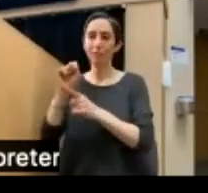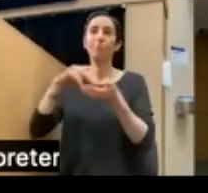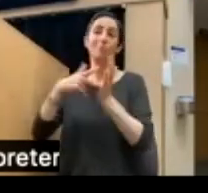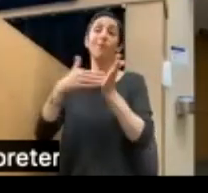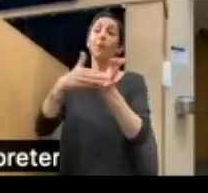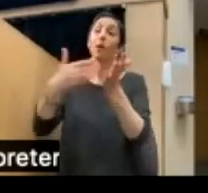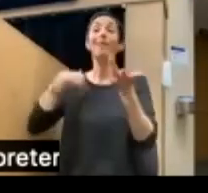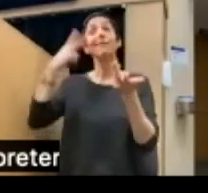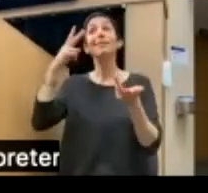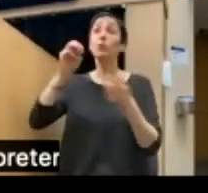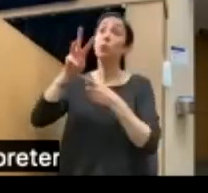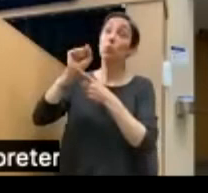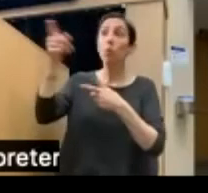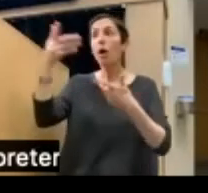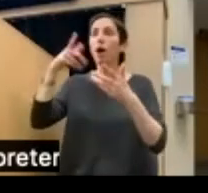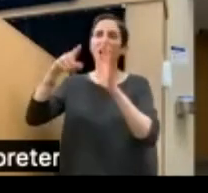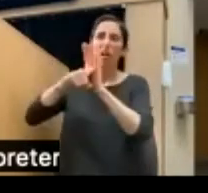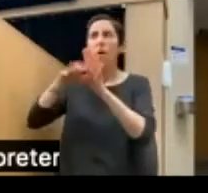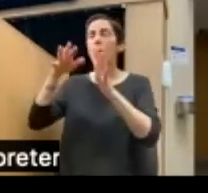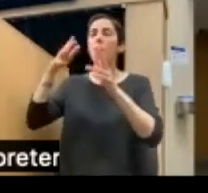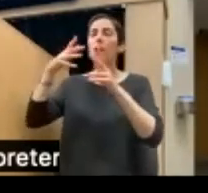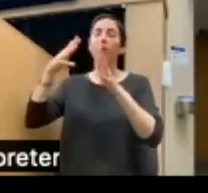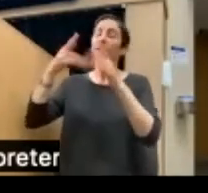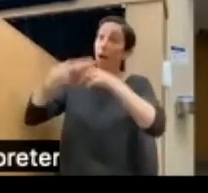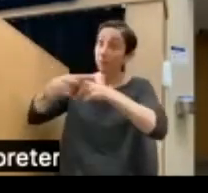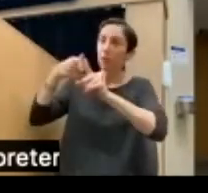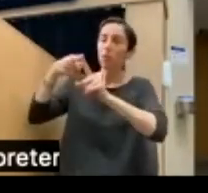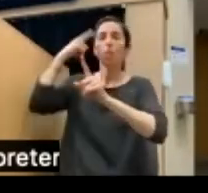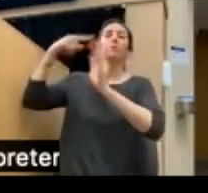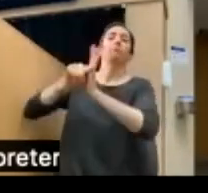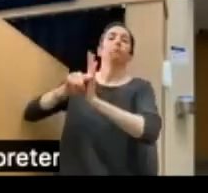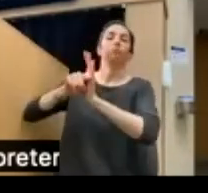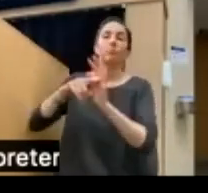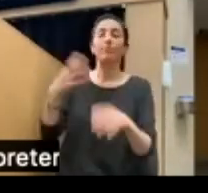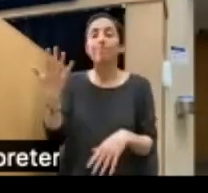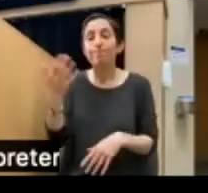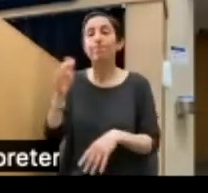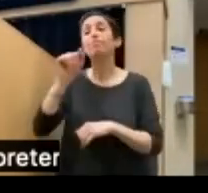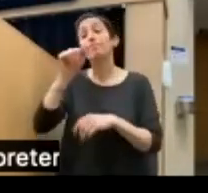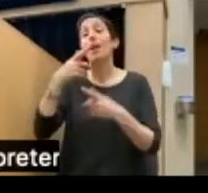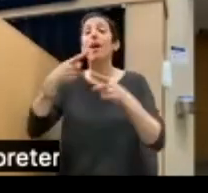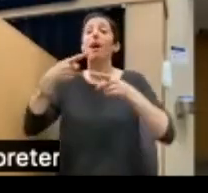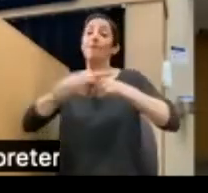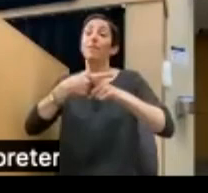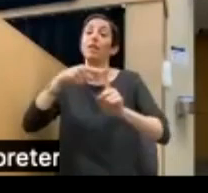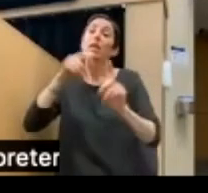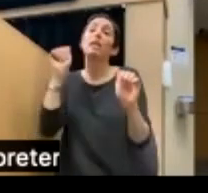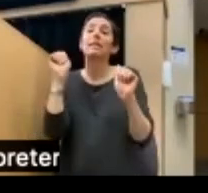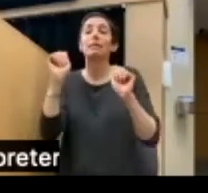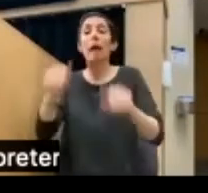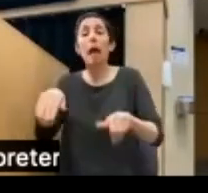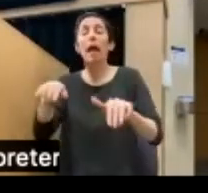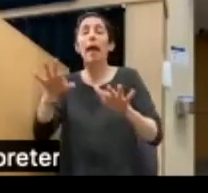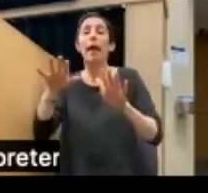real repercussion public health wise in so many ways, but being mindful of that it's not just